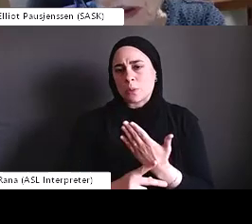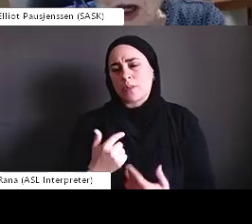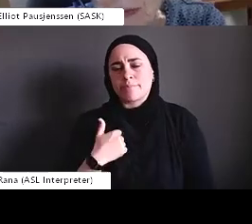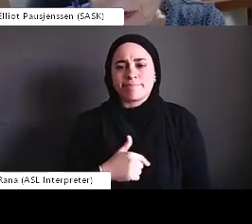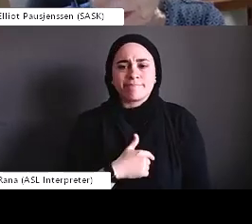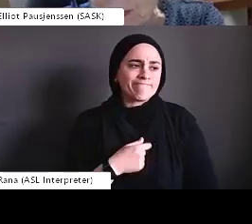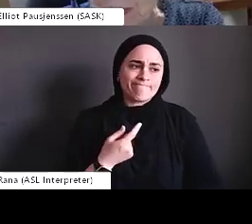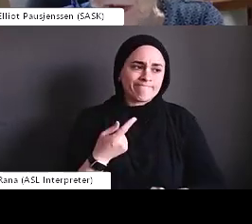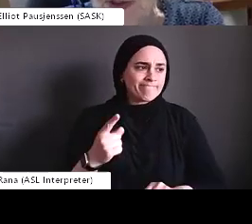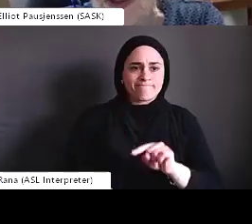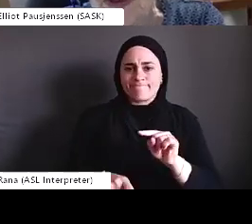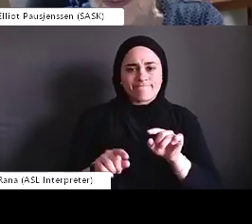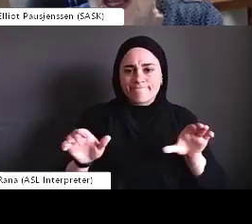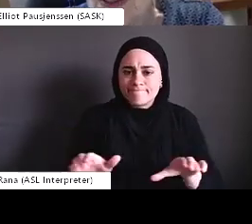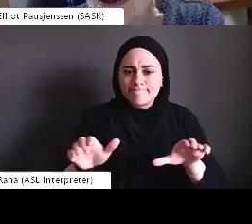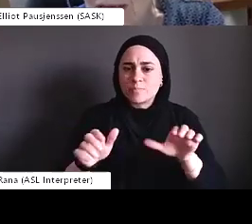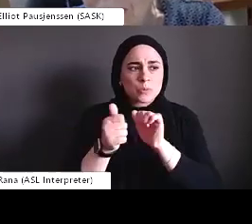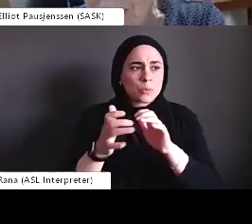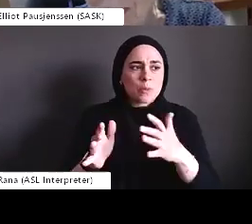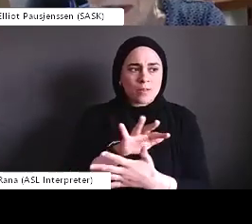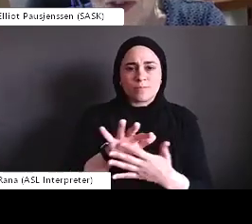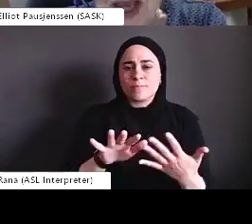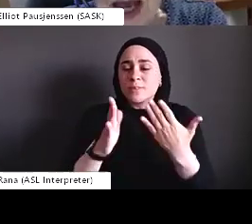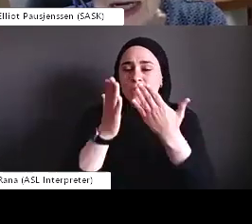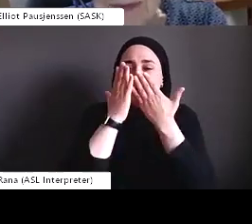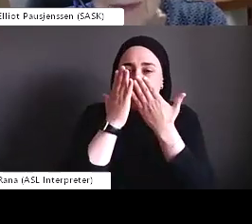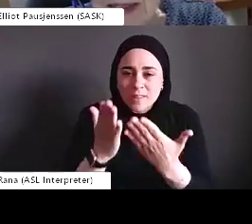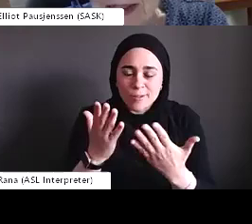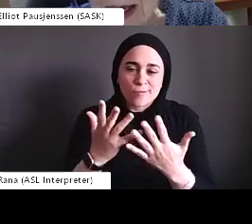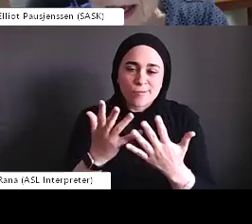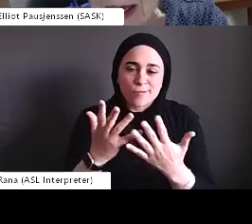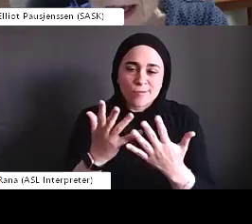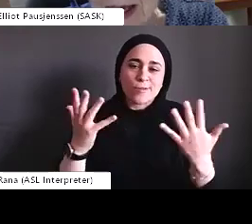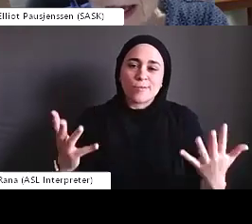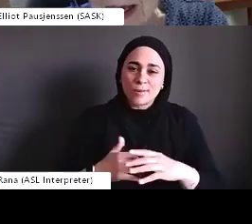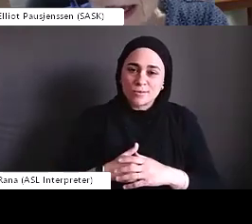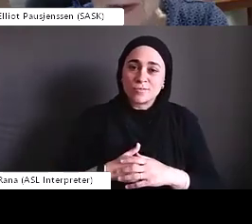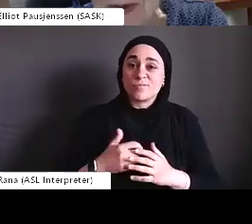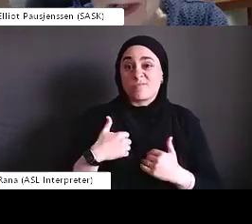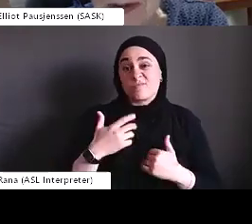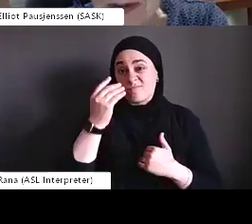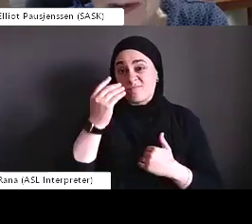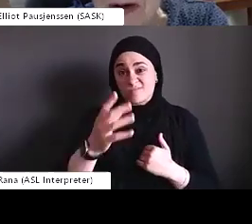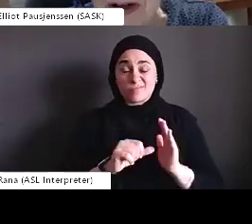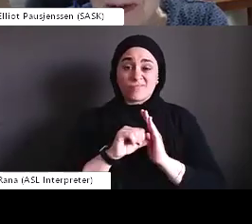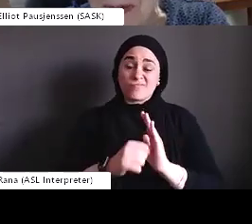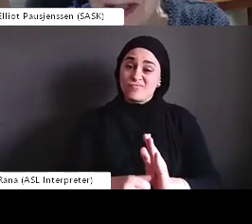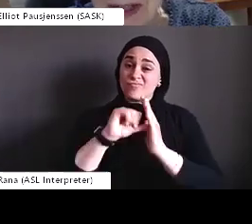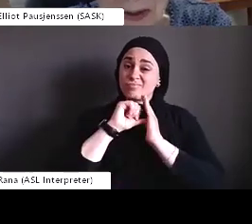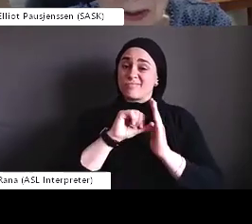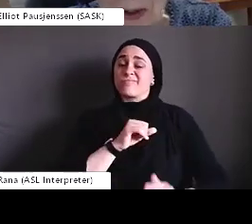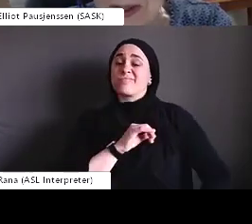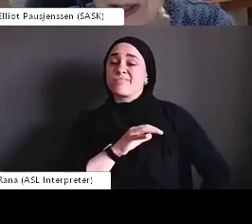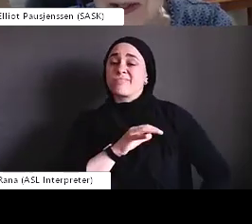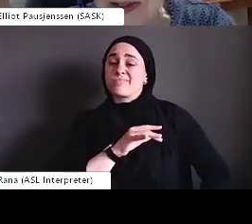could not be doing what we were doing without them. So thank you very much. And I have to say, it's very impressive learning what everybody is